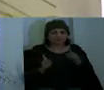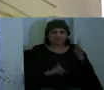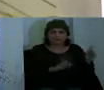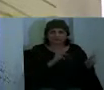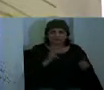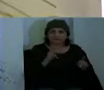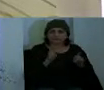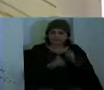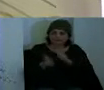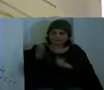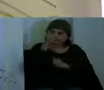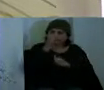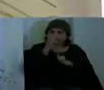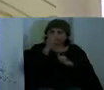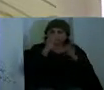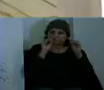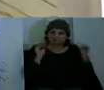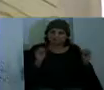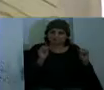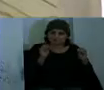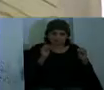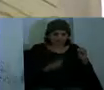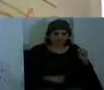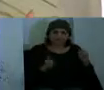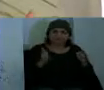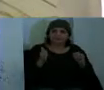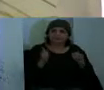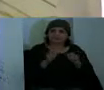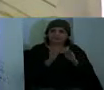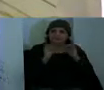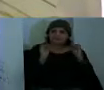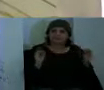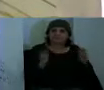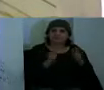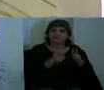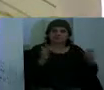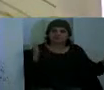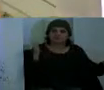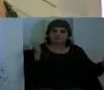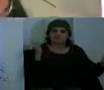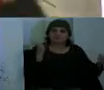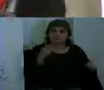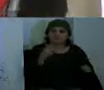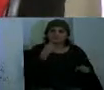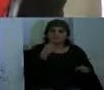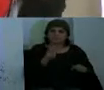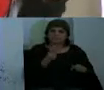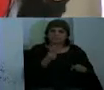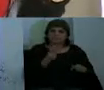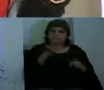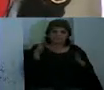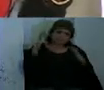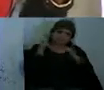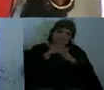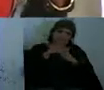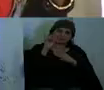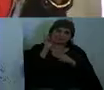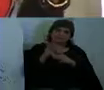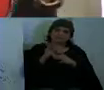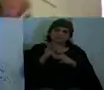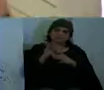lower. Nothing wider than Jesus Christ. He is the top of the